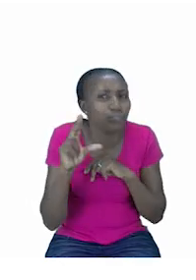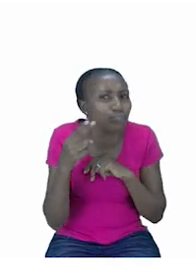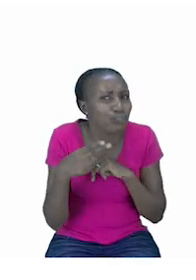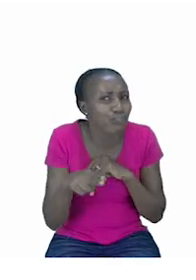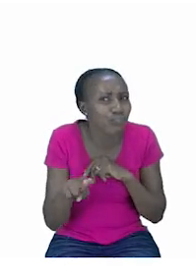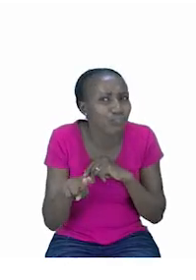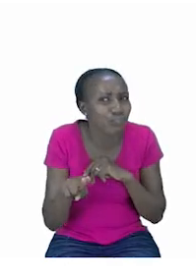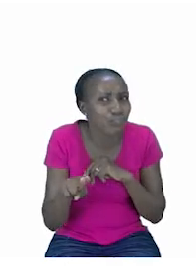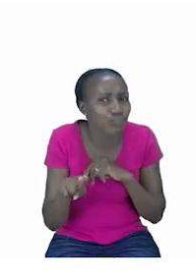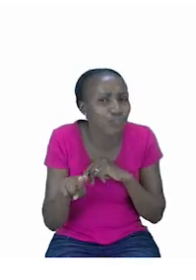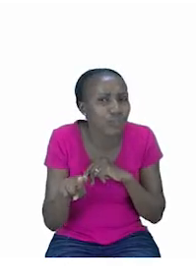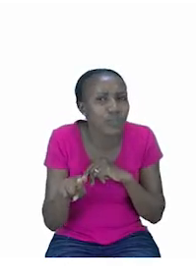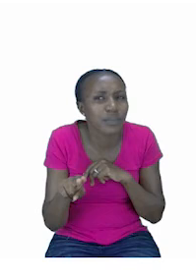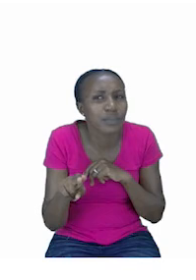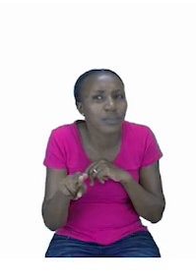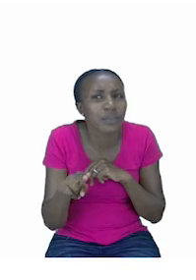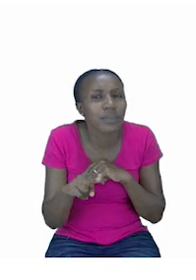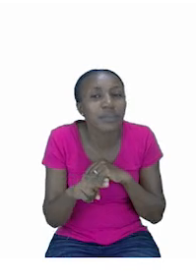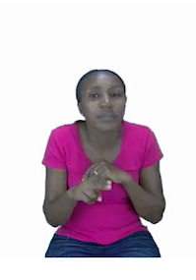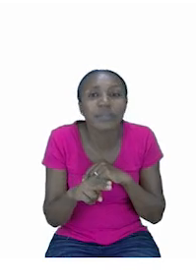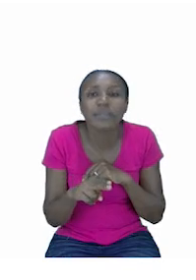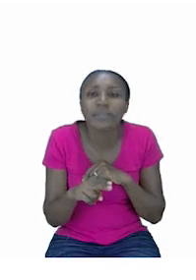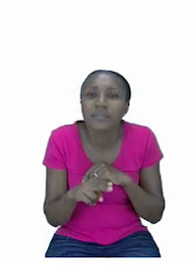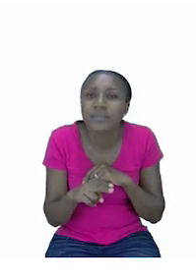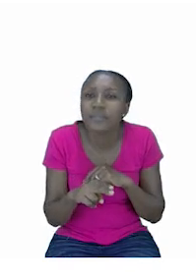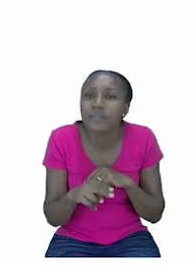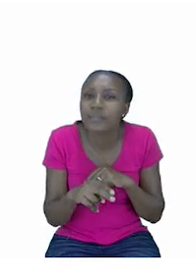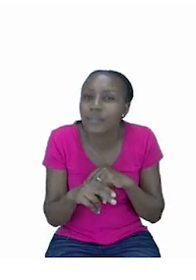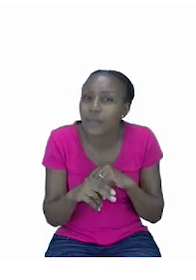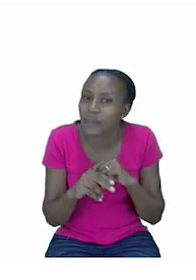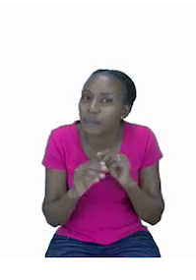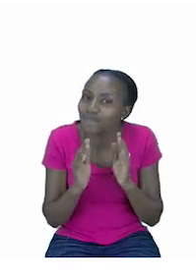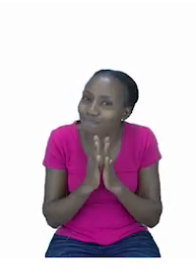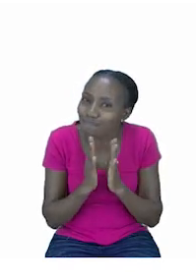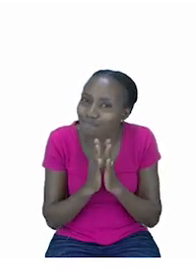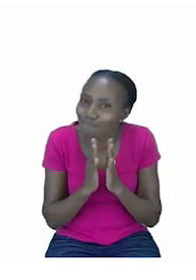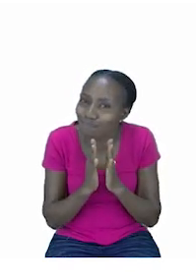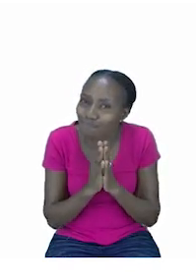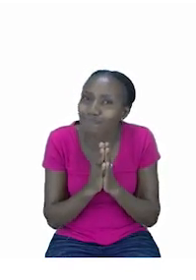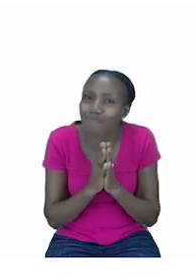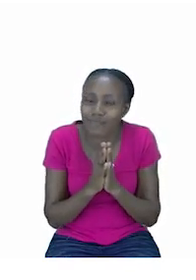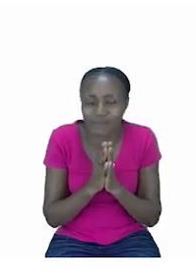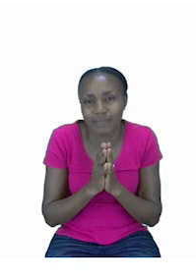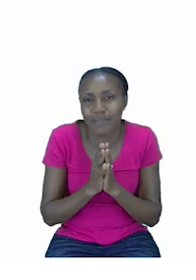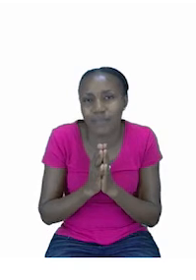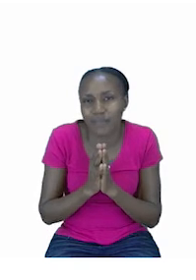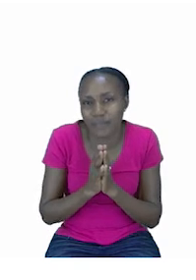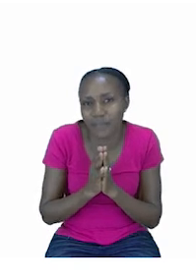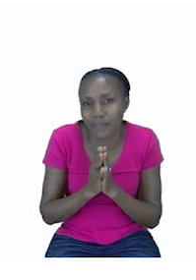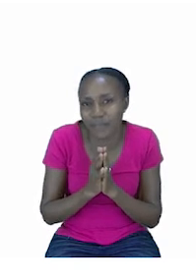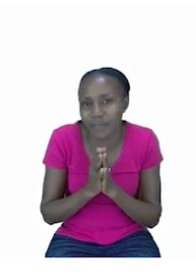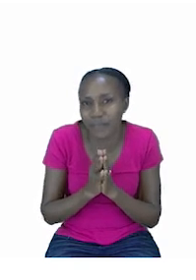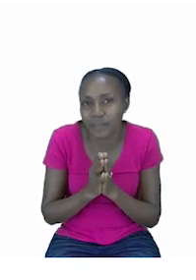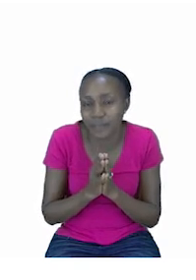line and make sure that your work is not only neat but correct. The next thing that we're going